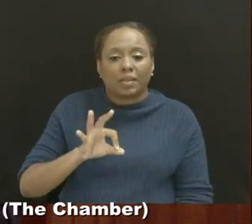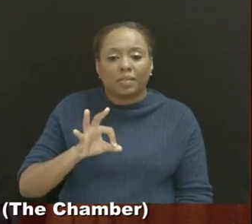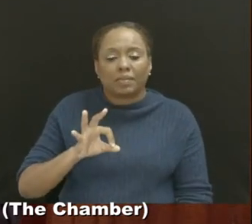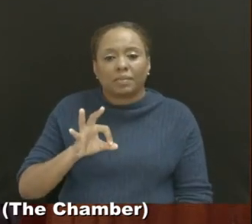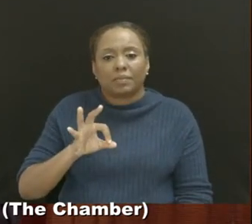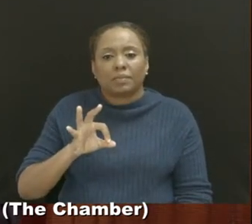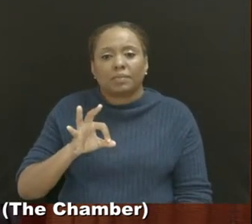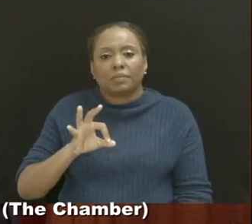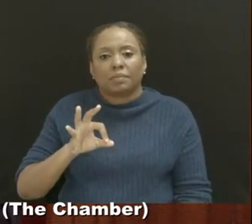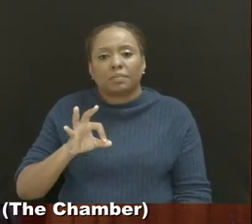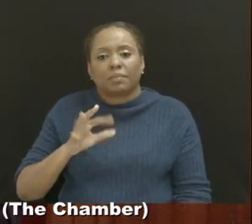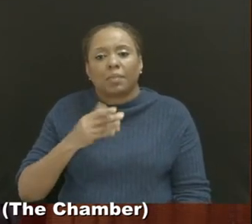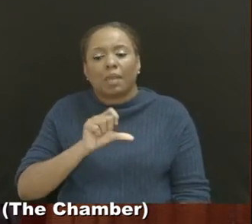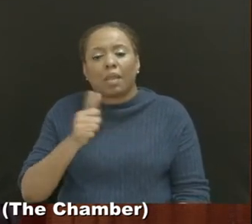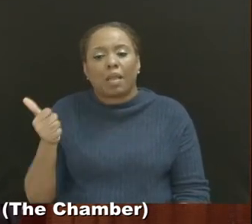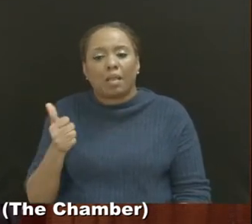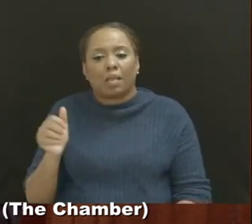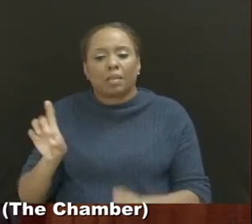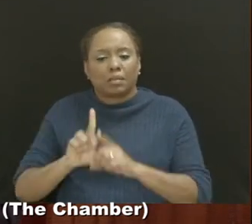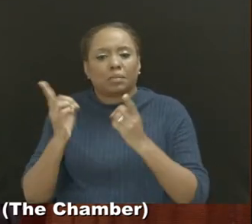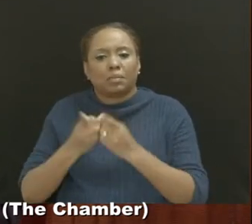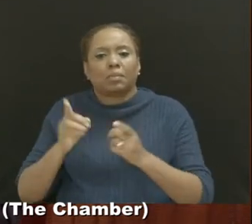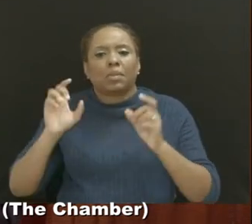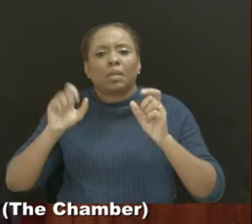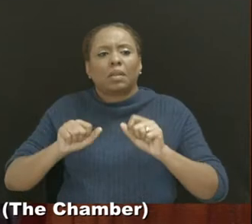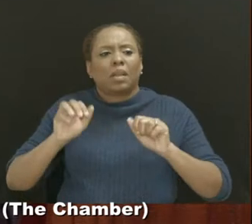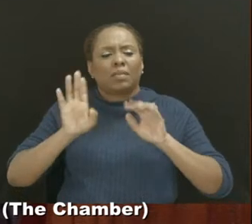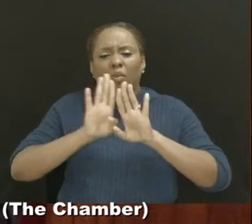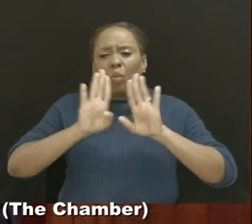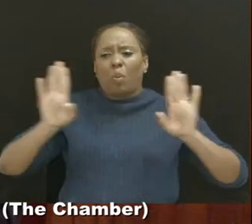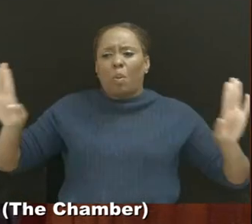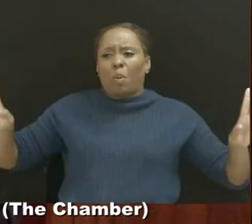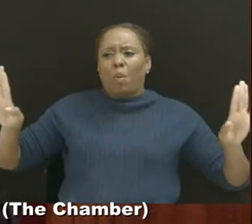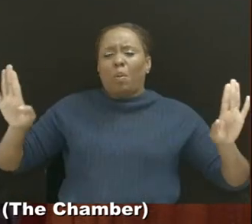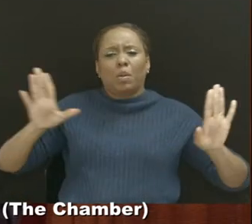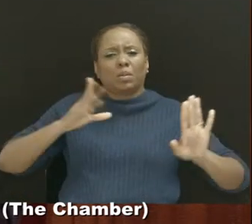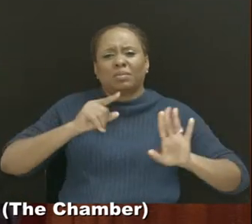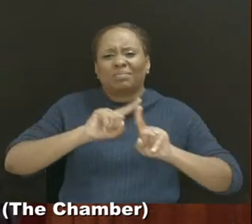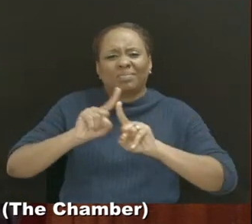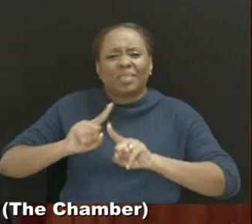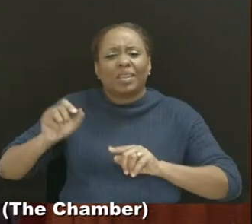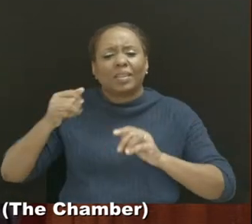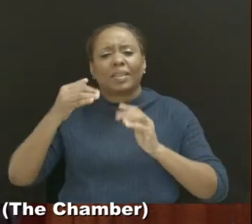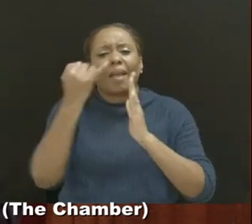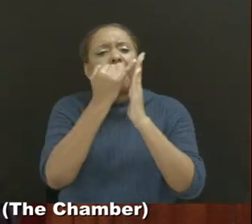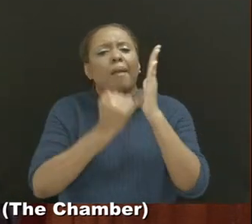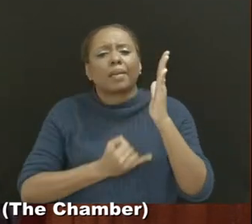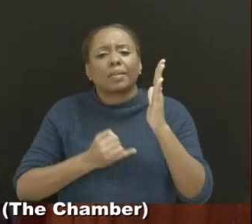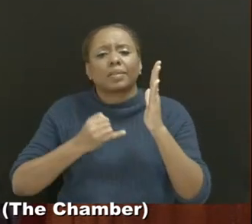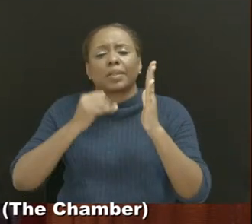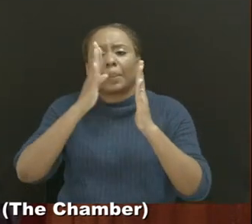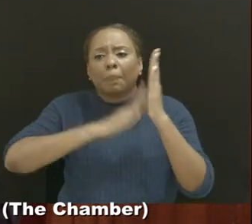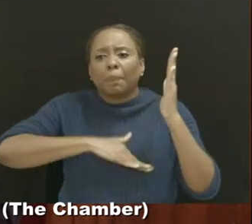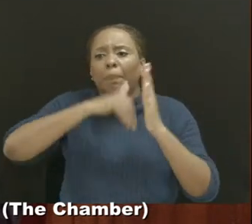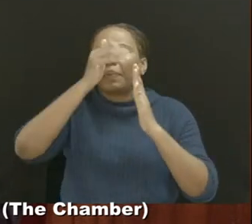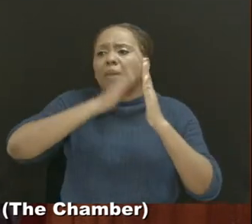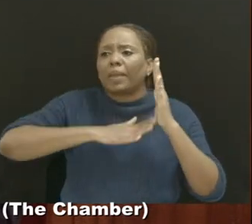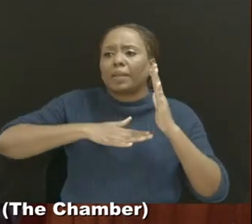painted and redone in an artistic way. Because we have a lot of artists in this country who are unemployed